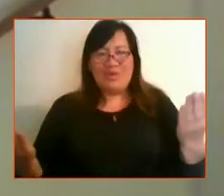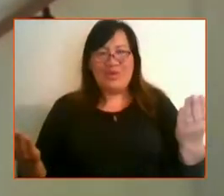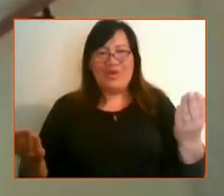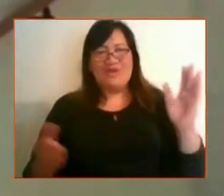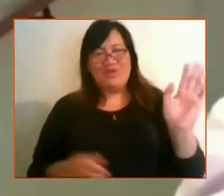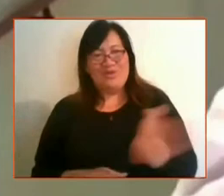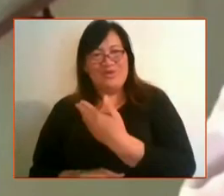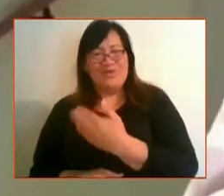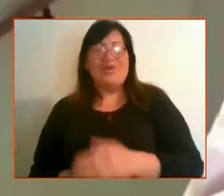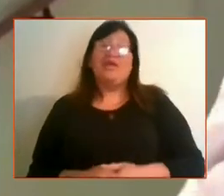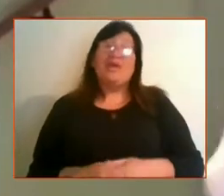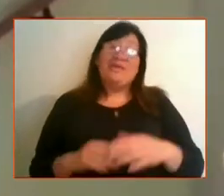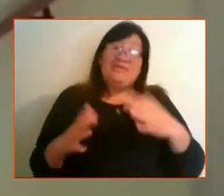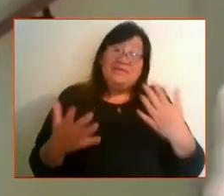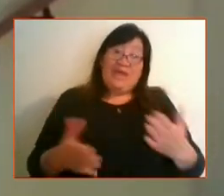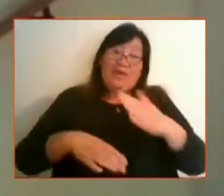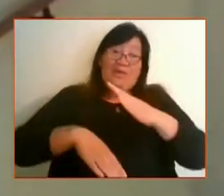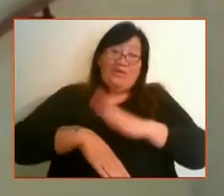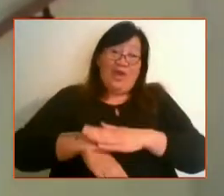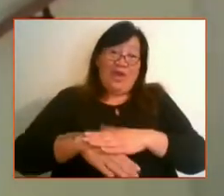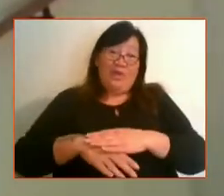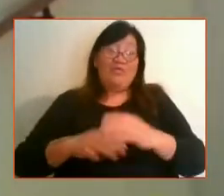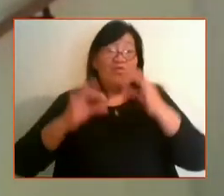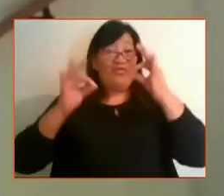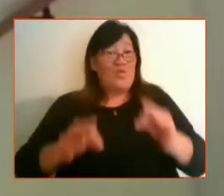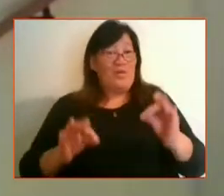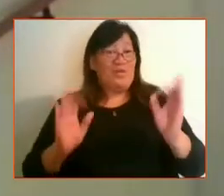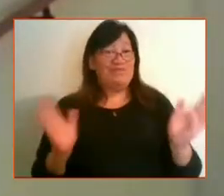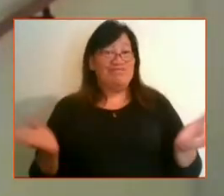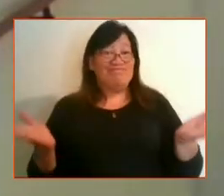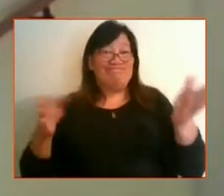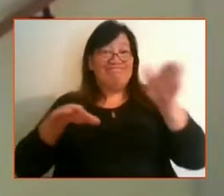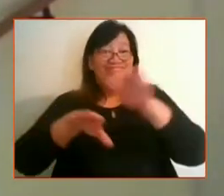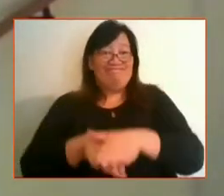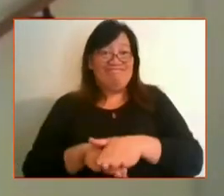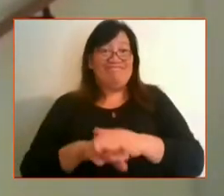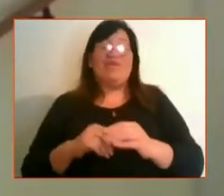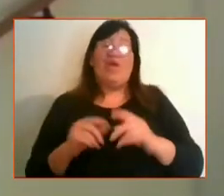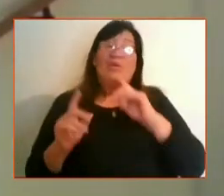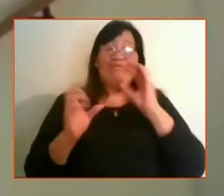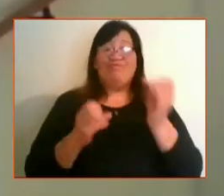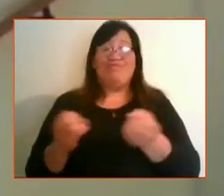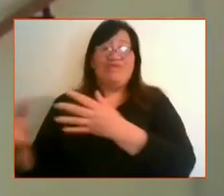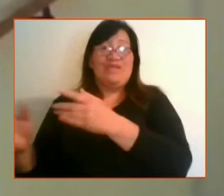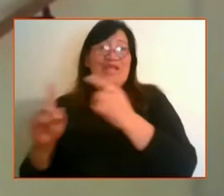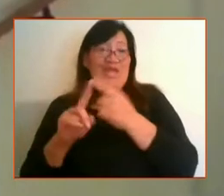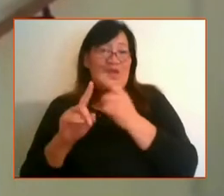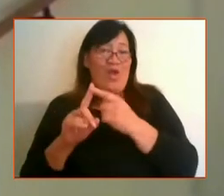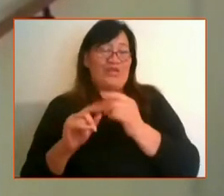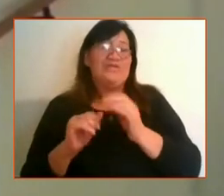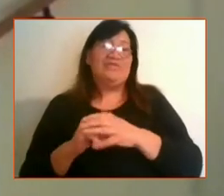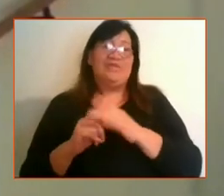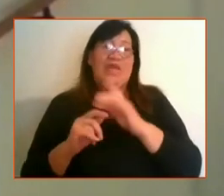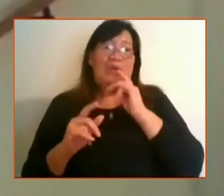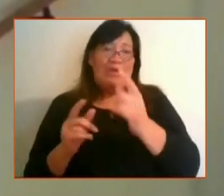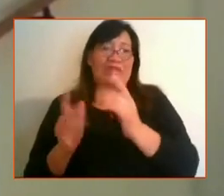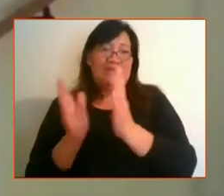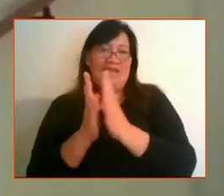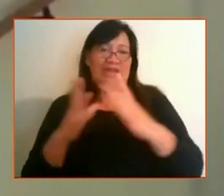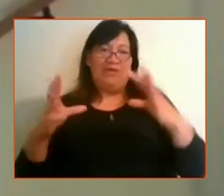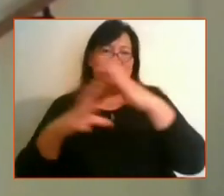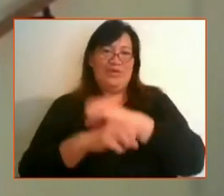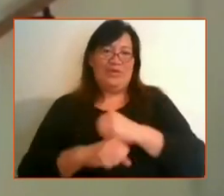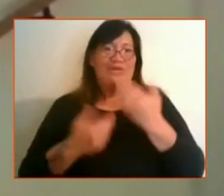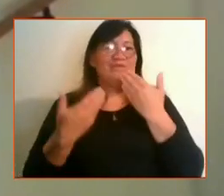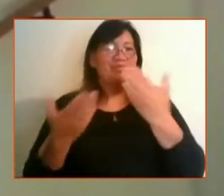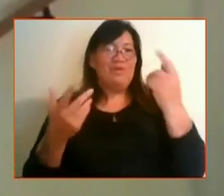katoa. It's time now to formally close our evening, so I'll hand back to Enon Delamere now for a karakia whakamutunga.